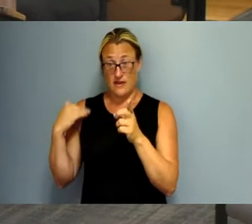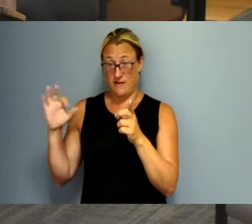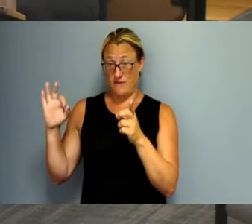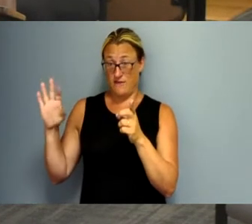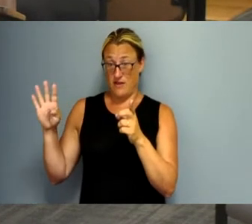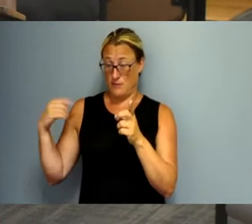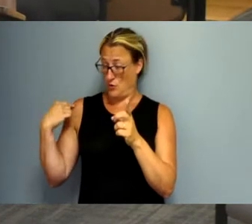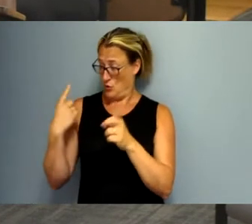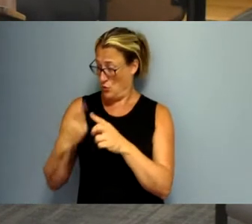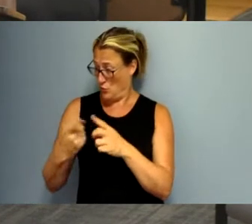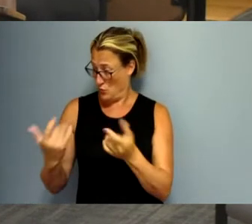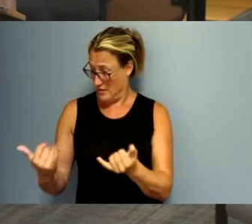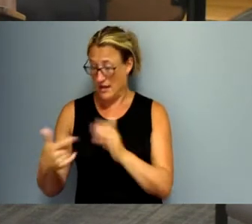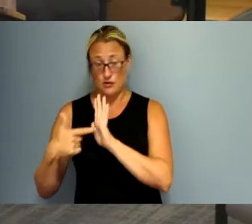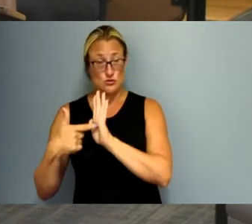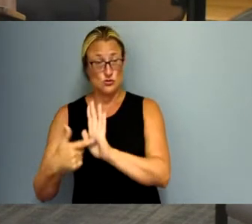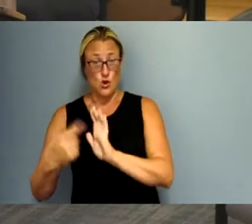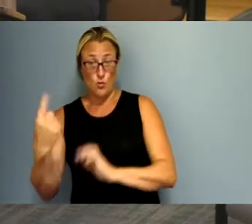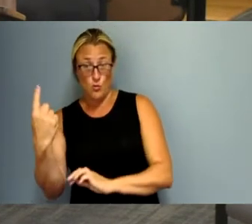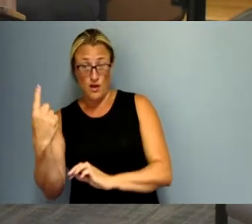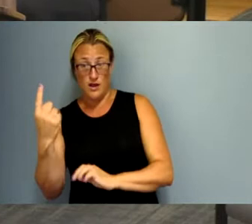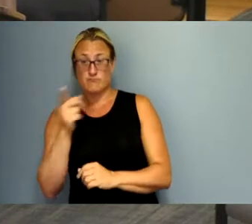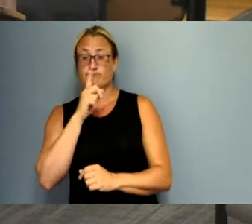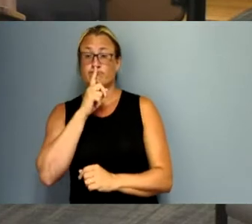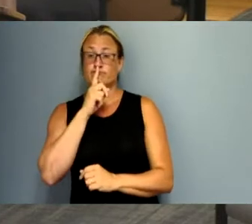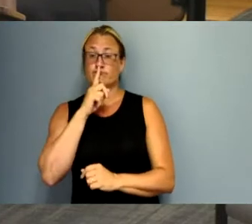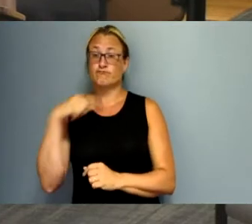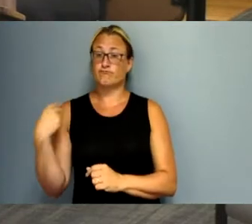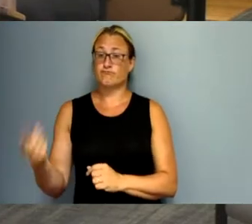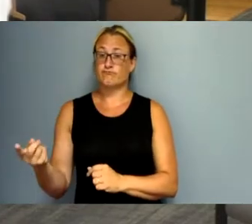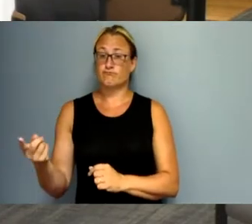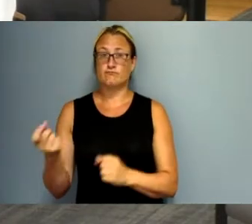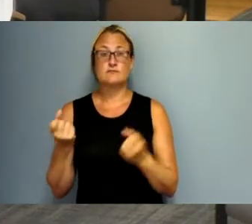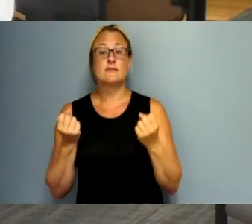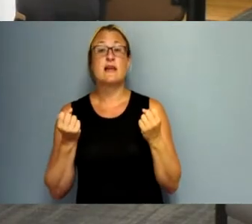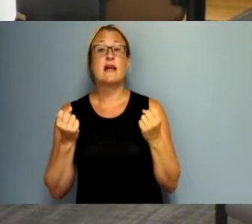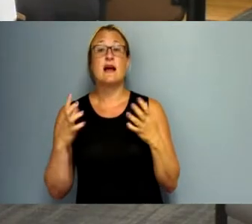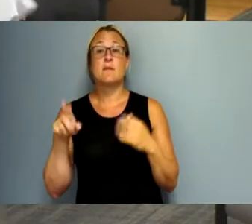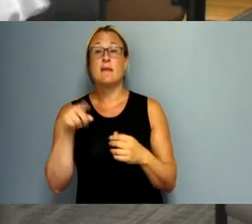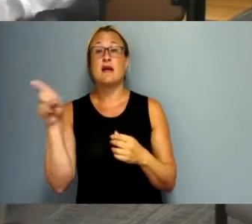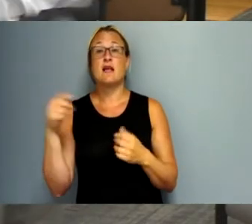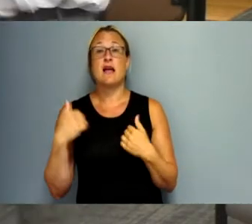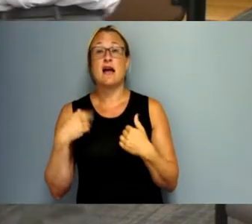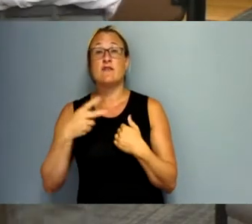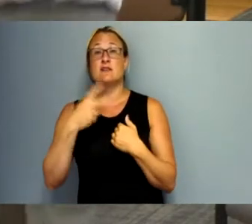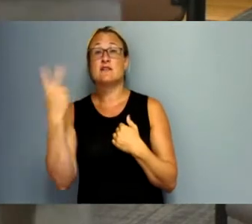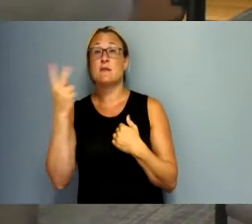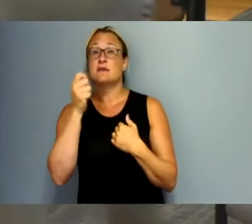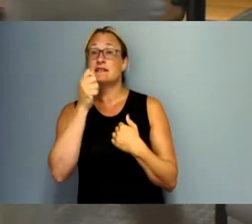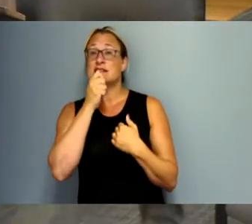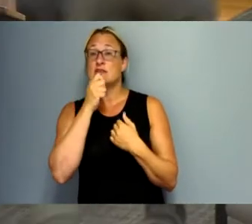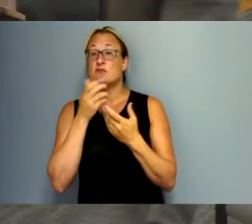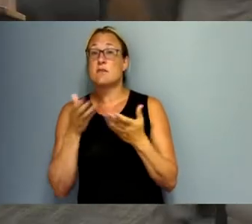of them. How many other people have a double secret public email?